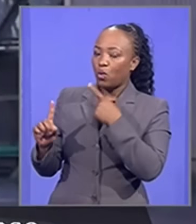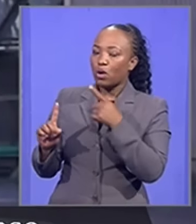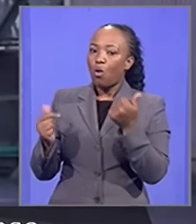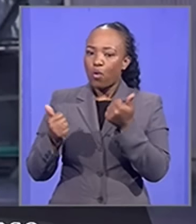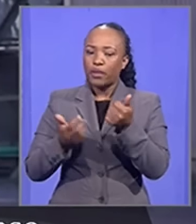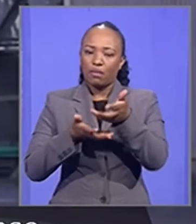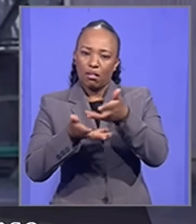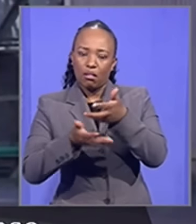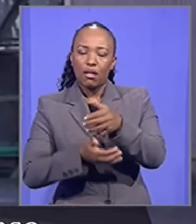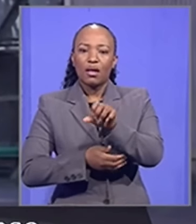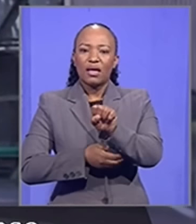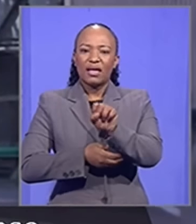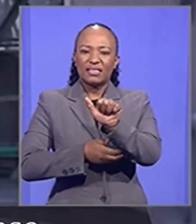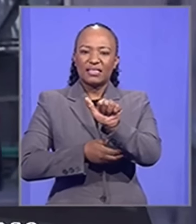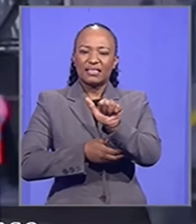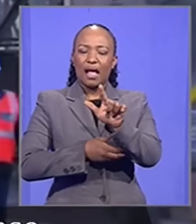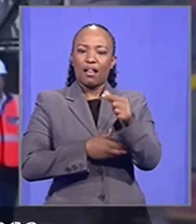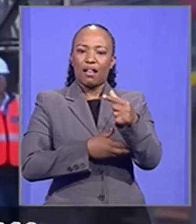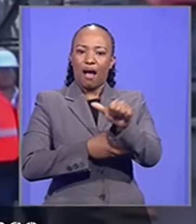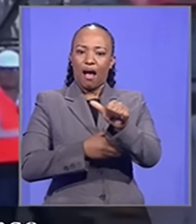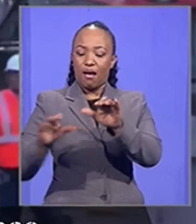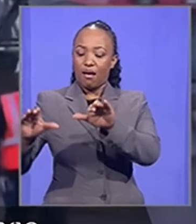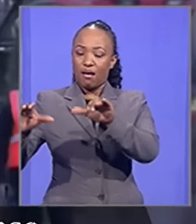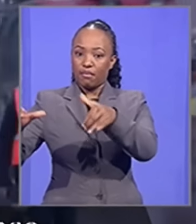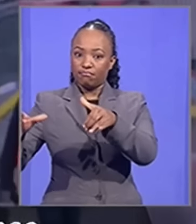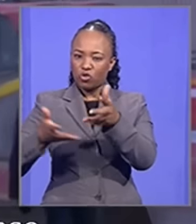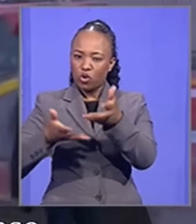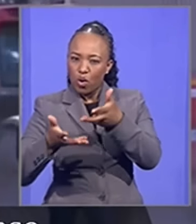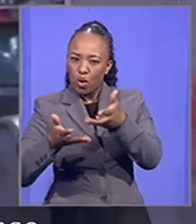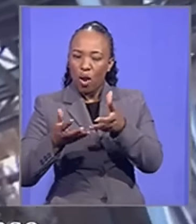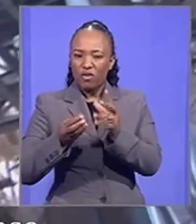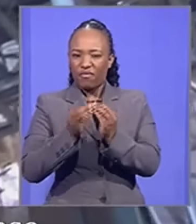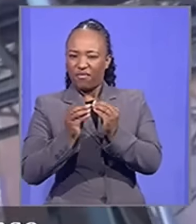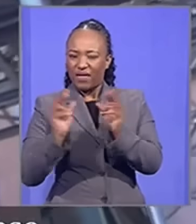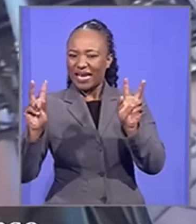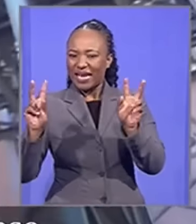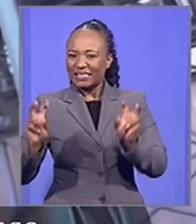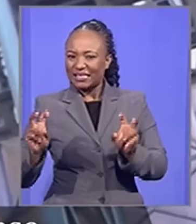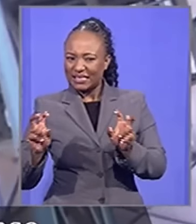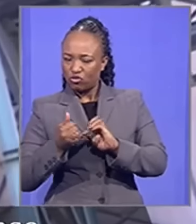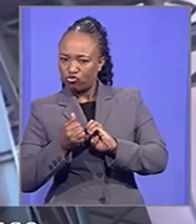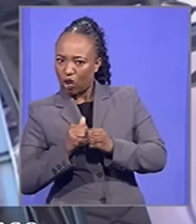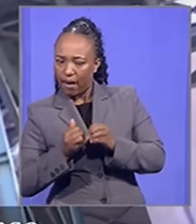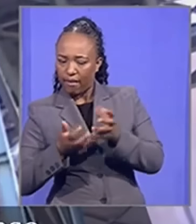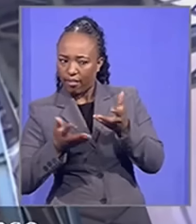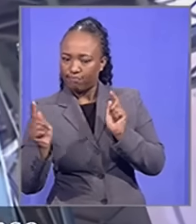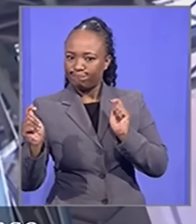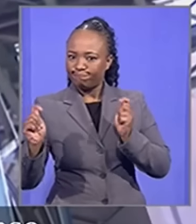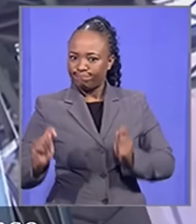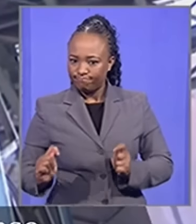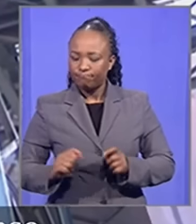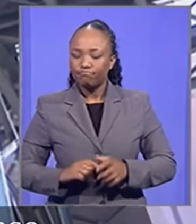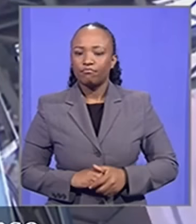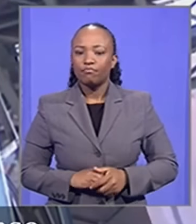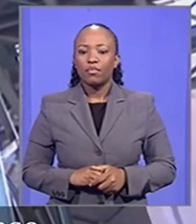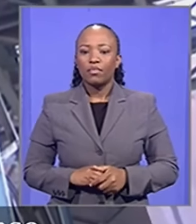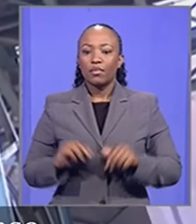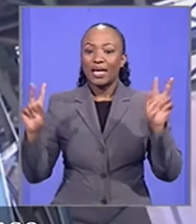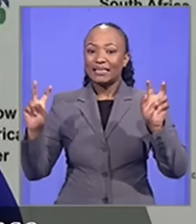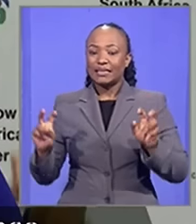mosebetsi o akaretsang wa ho theha leano le sebetsanang le theko ya motlakase. Electricity pricing policy, what it must do, it